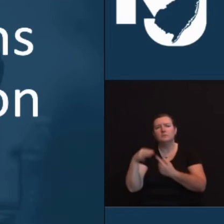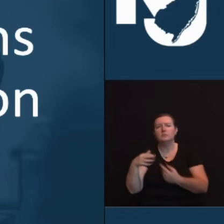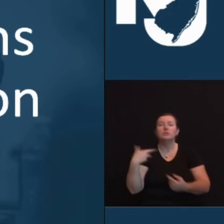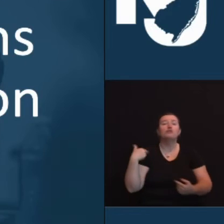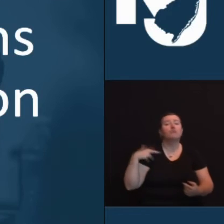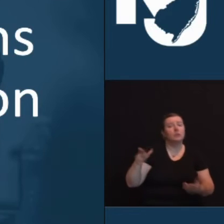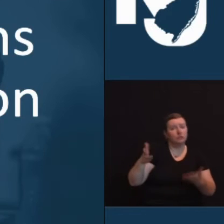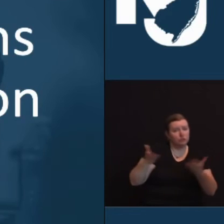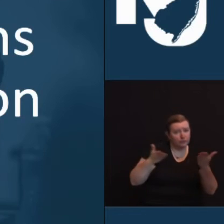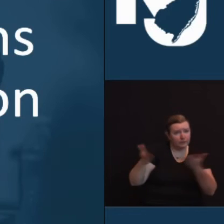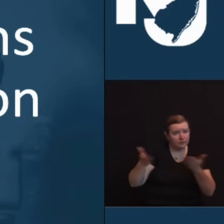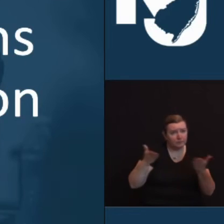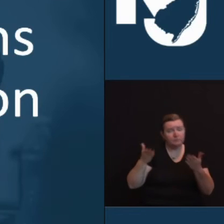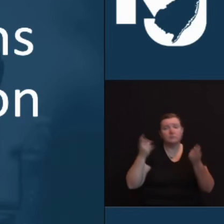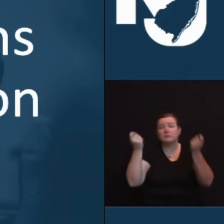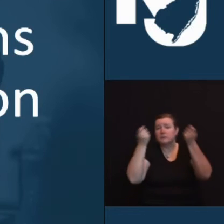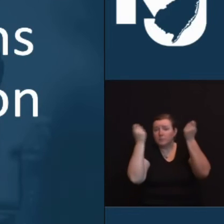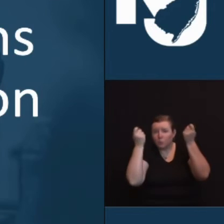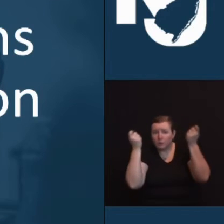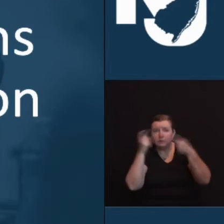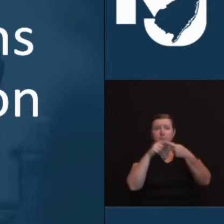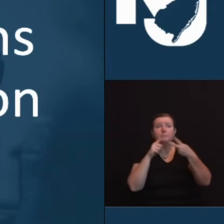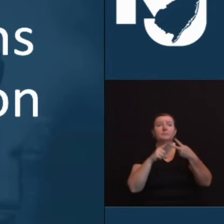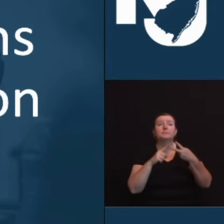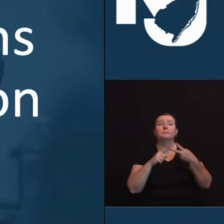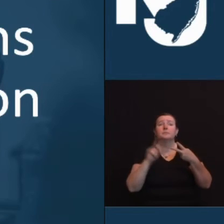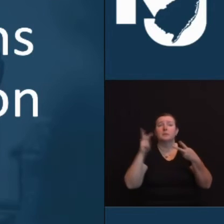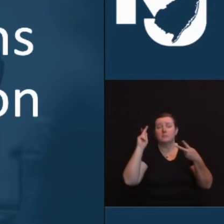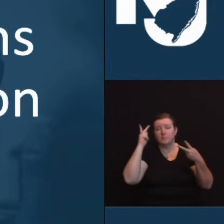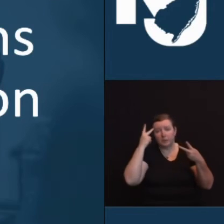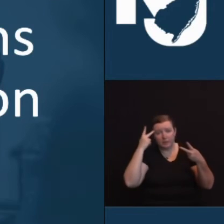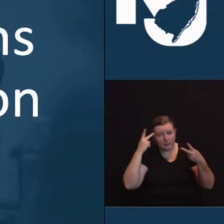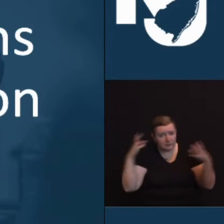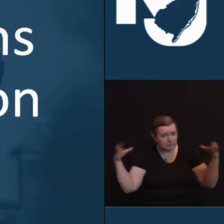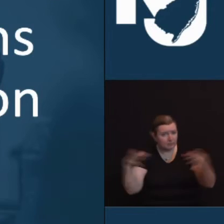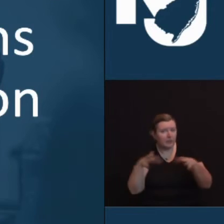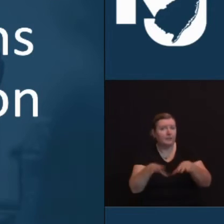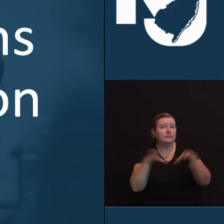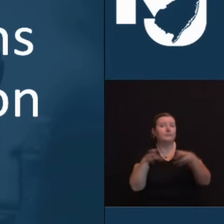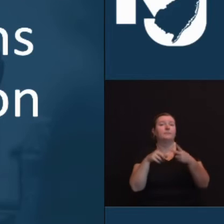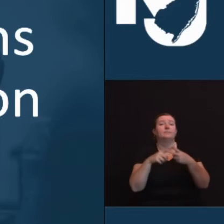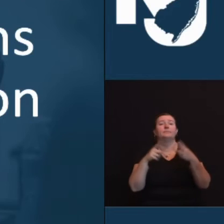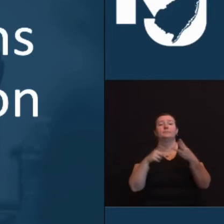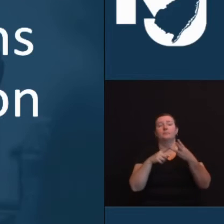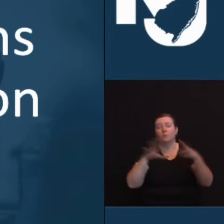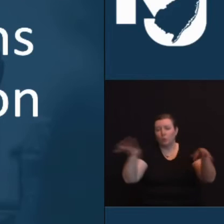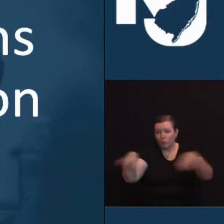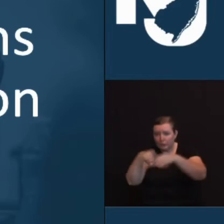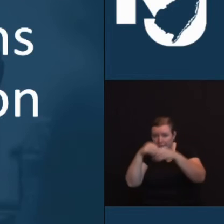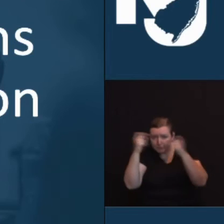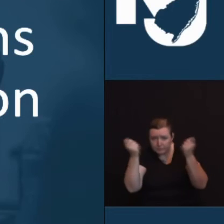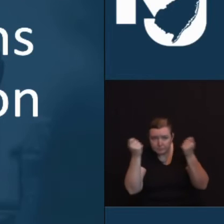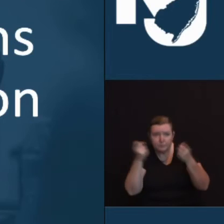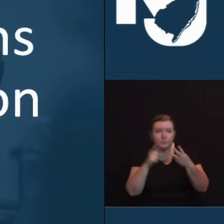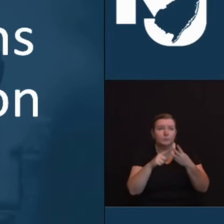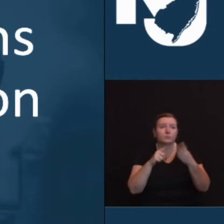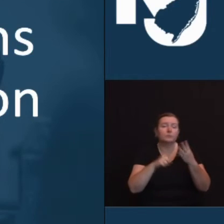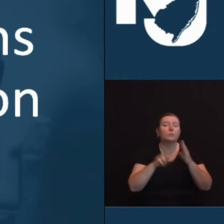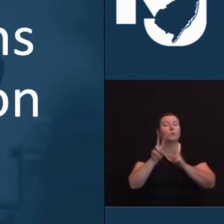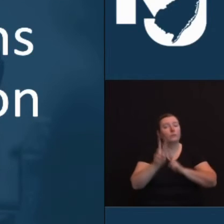celebrations, political activities, weddings, ceremonies, funerals or memorial services,